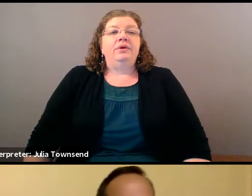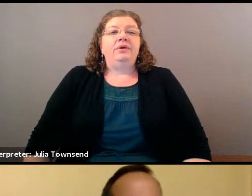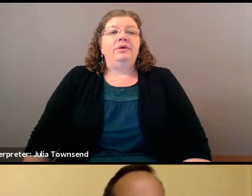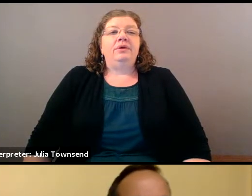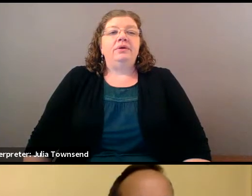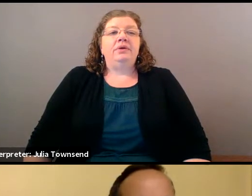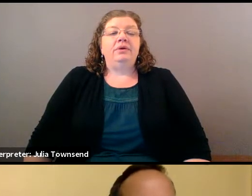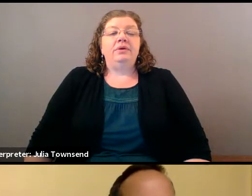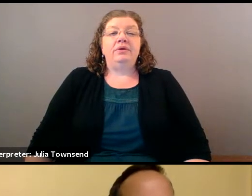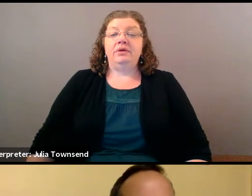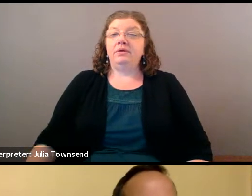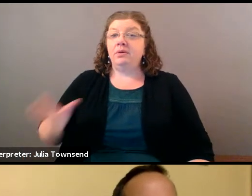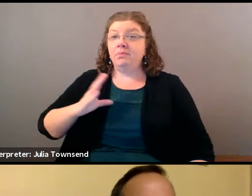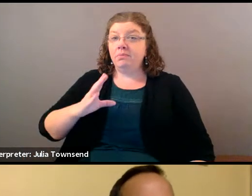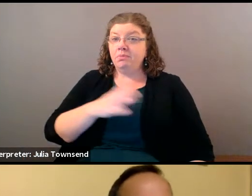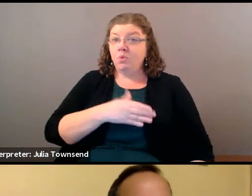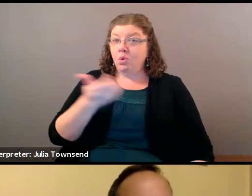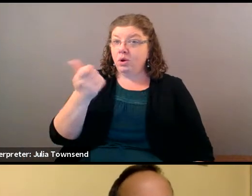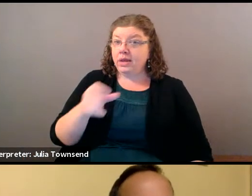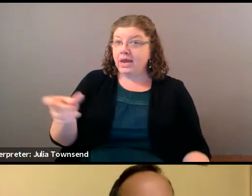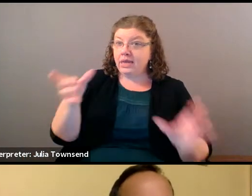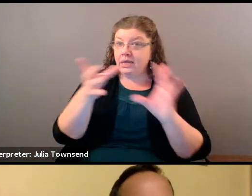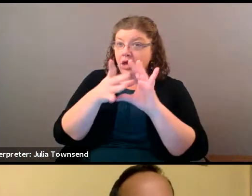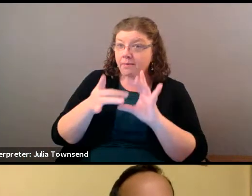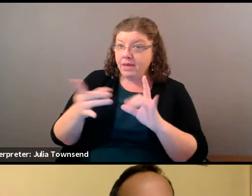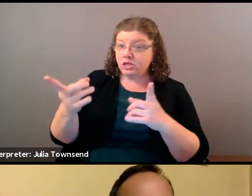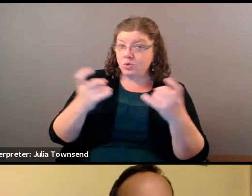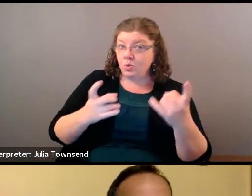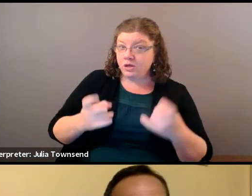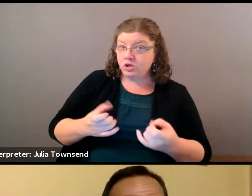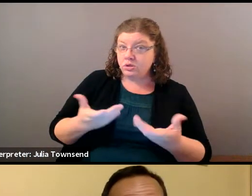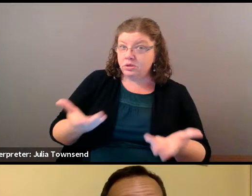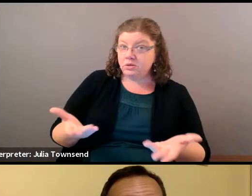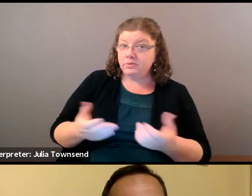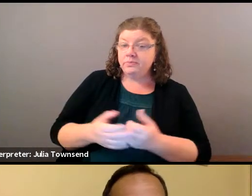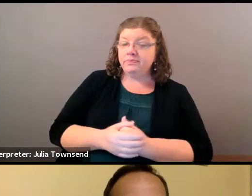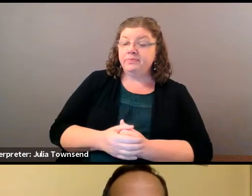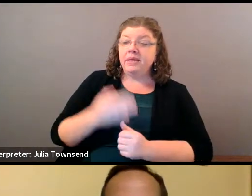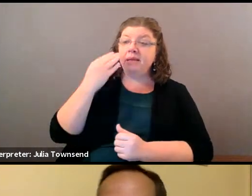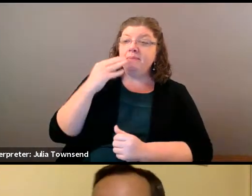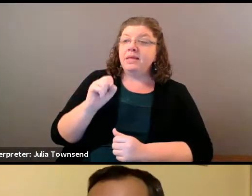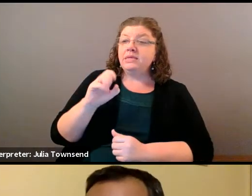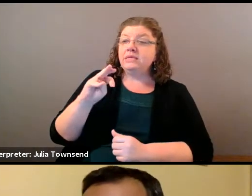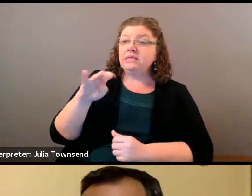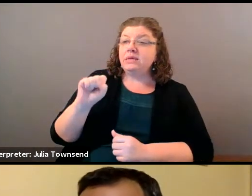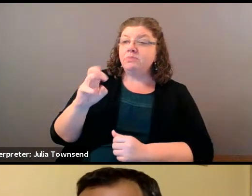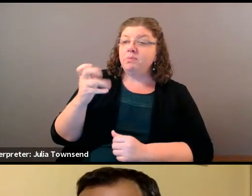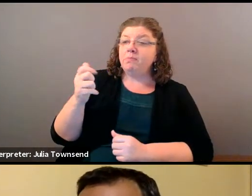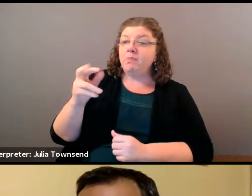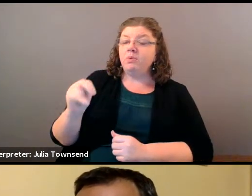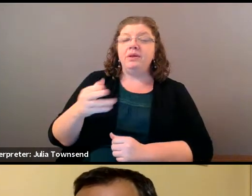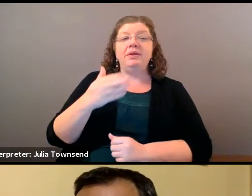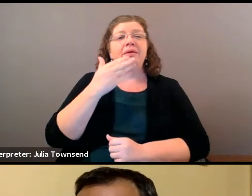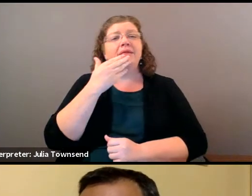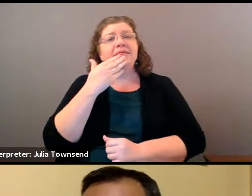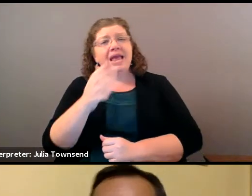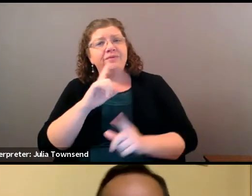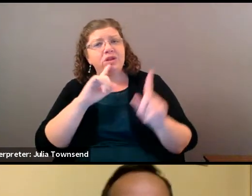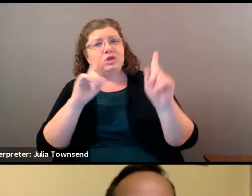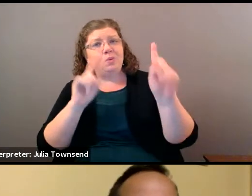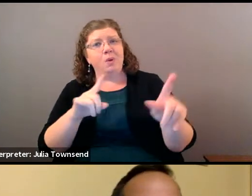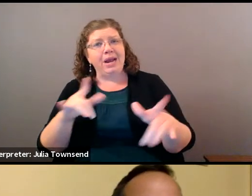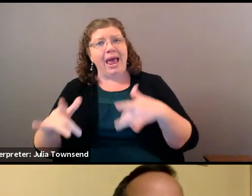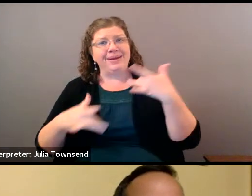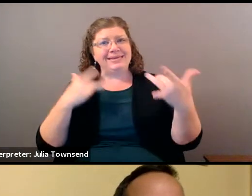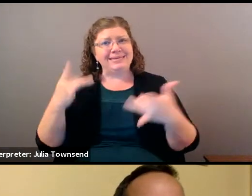Board members, are there any questions or comments? Ms. Sims-Moton. Yes, thank you for this report. I'm as excited